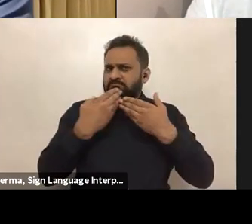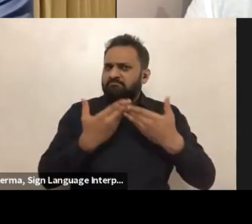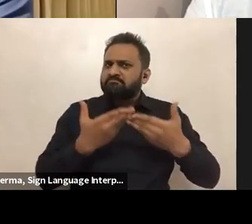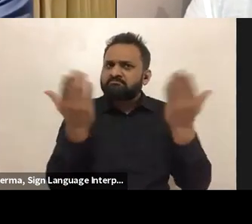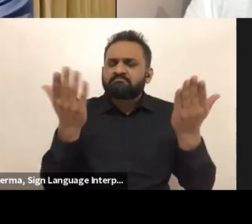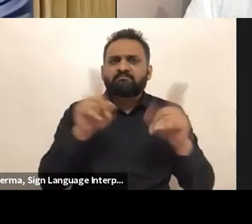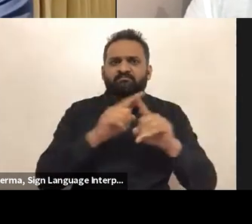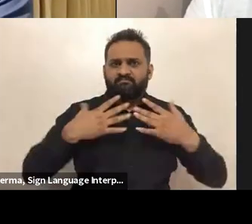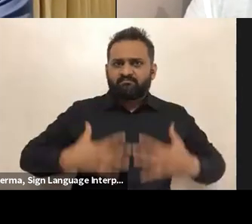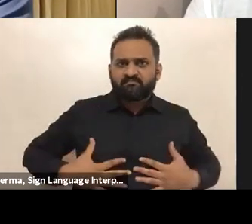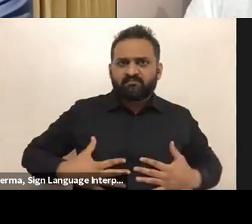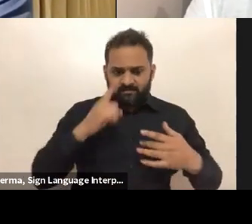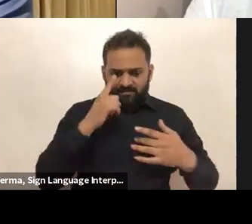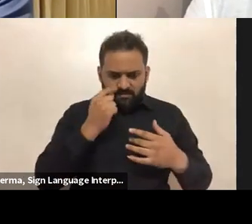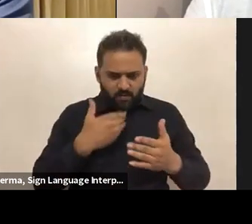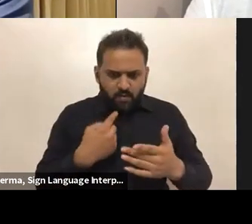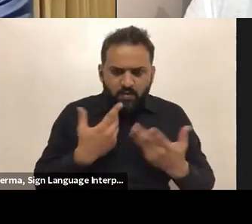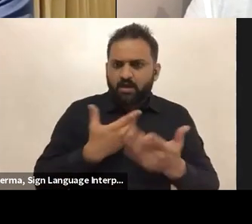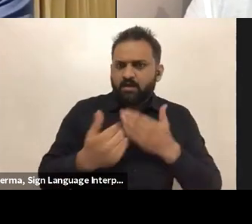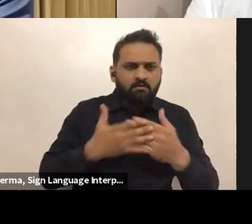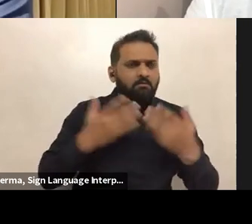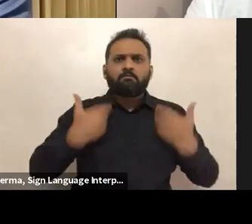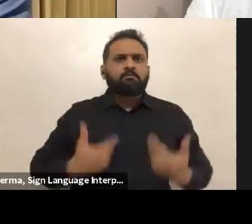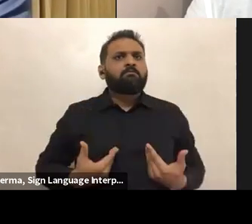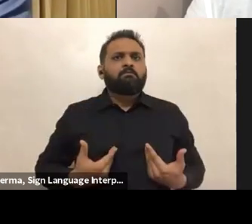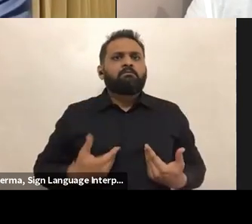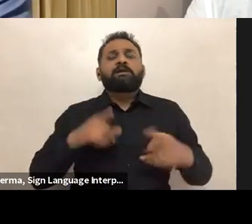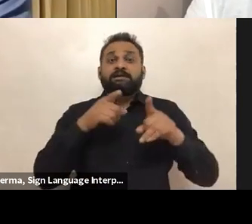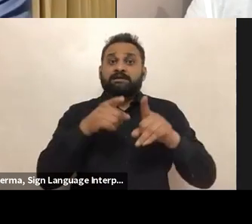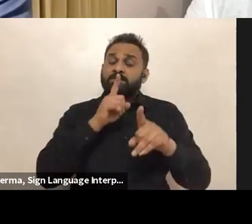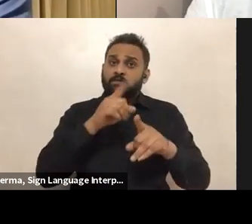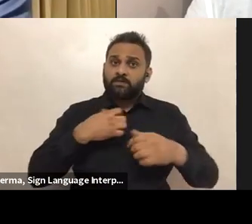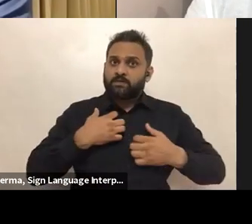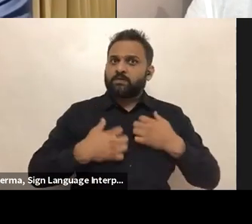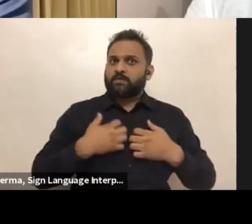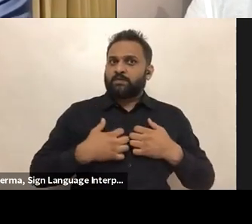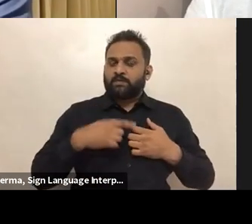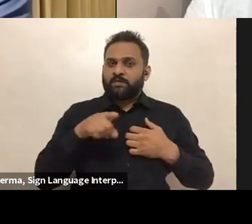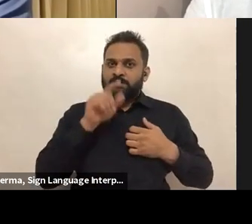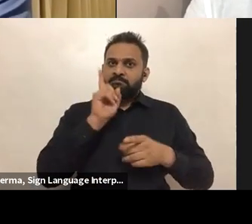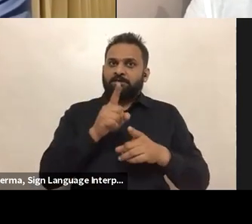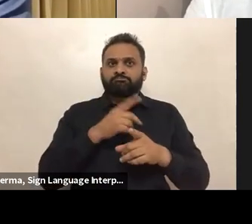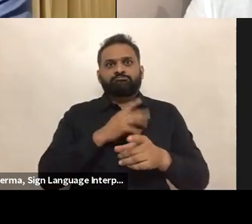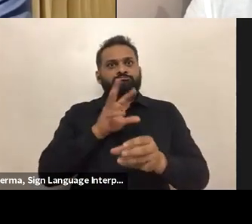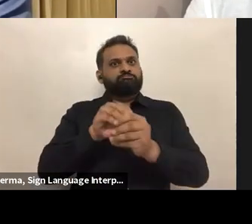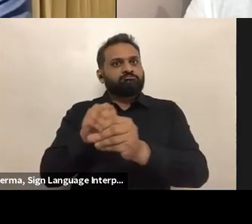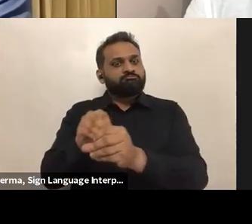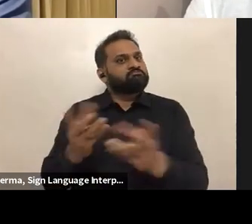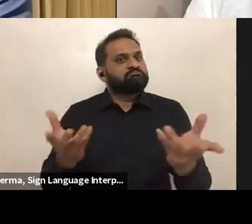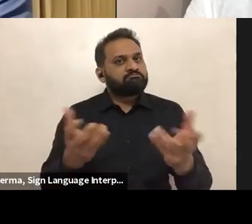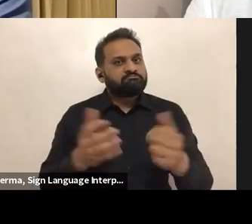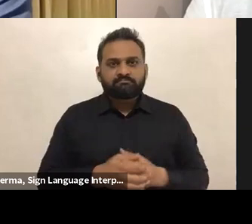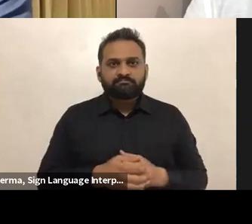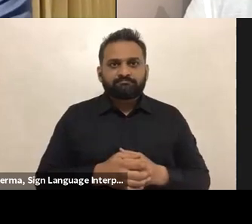my sexuality and gender identities. So it's a very interesting space to be in. It's a very